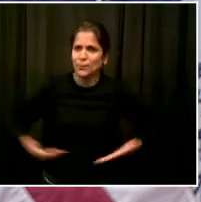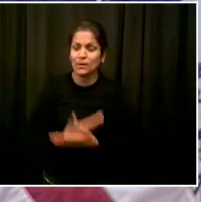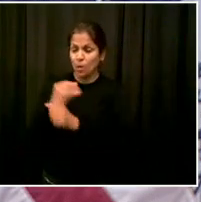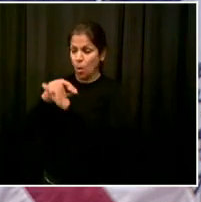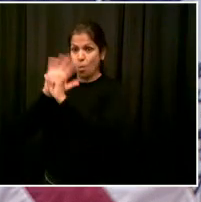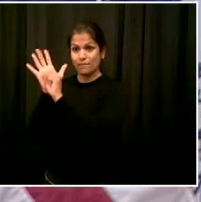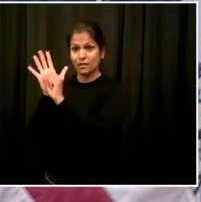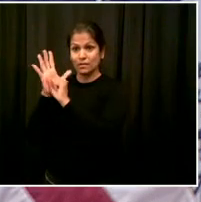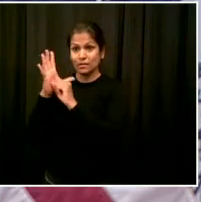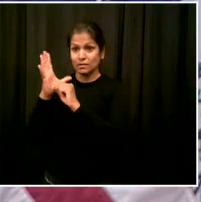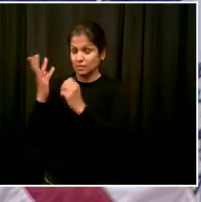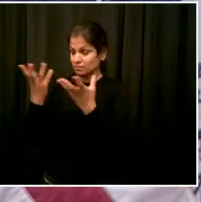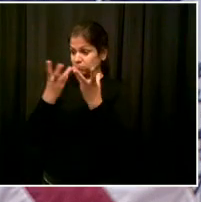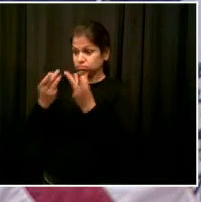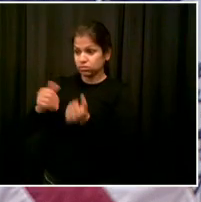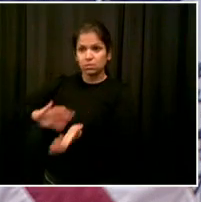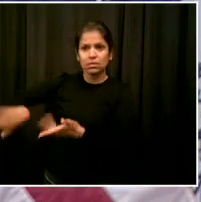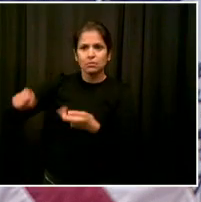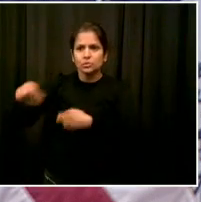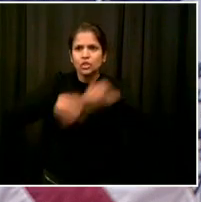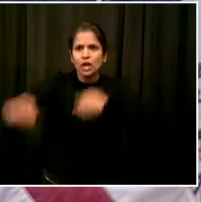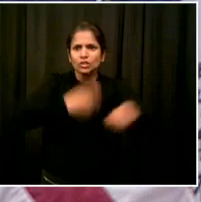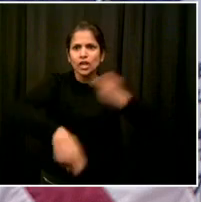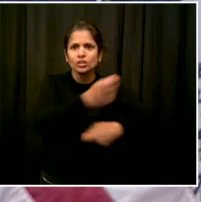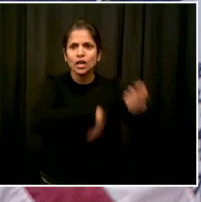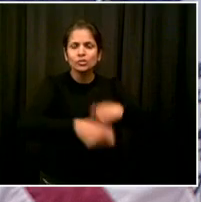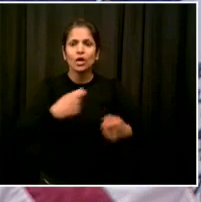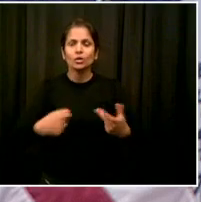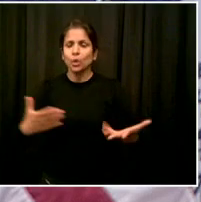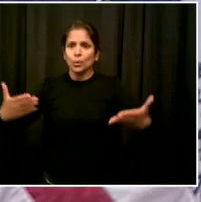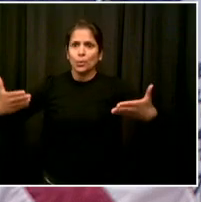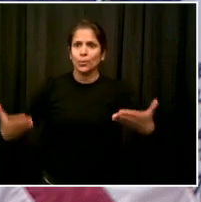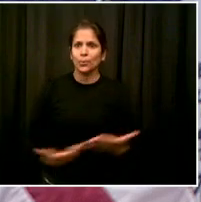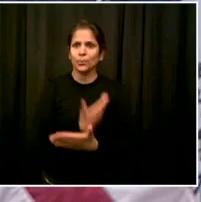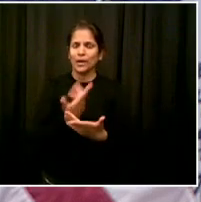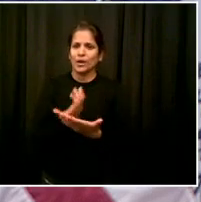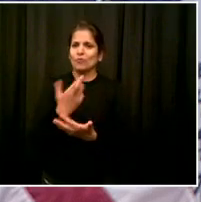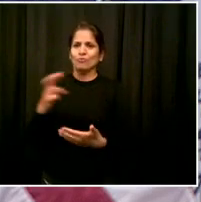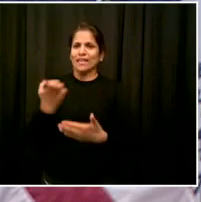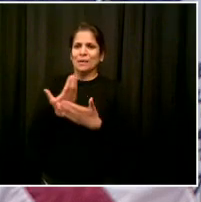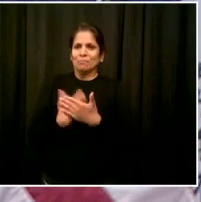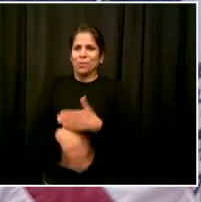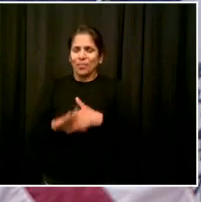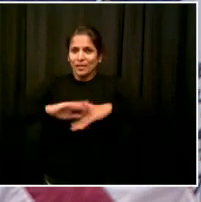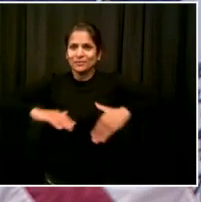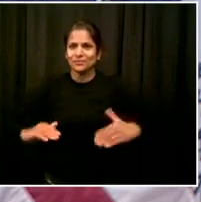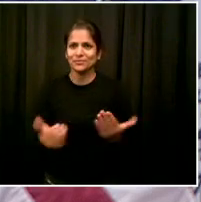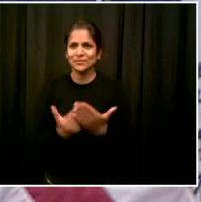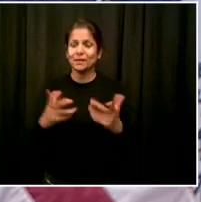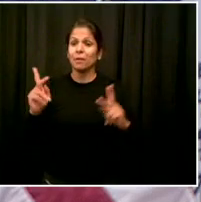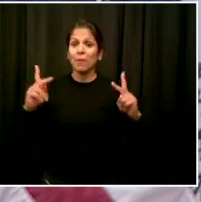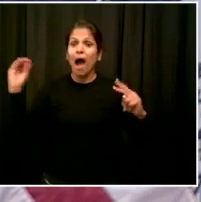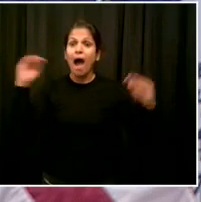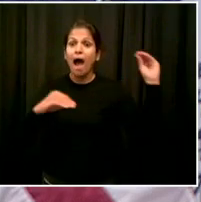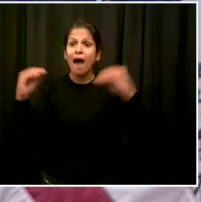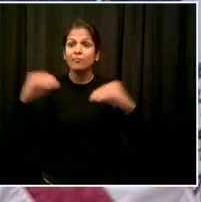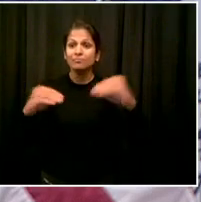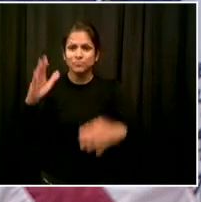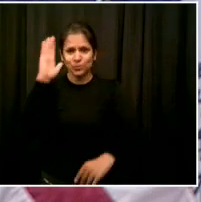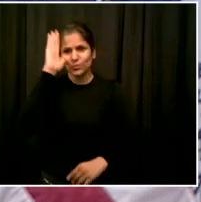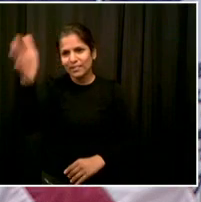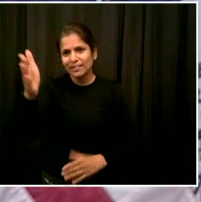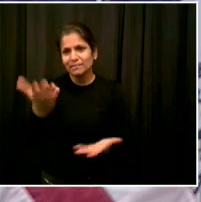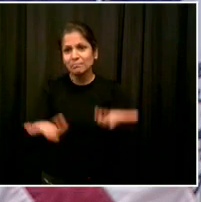the scene going by, people reconnecting, you know, the folks wanting to come back to the amenity of